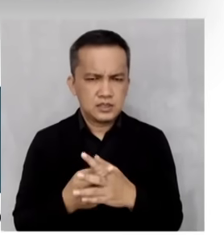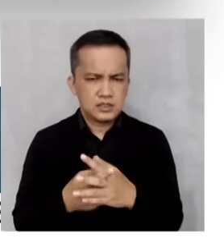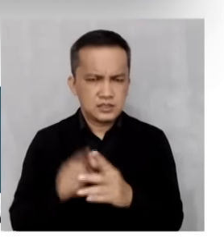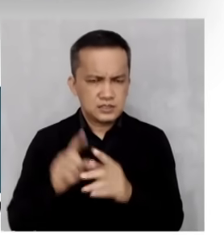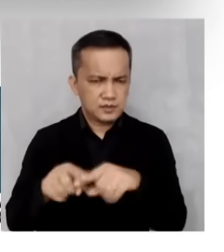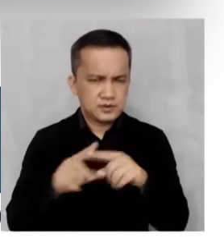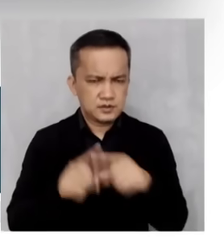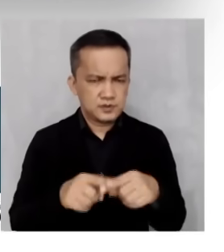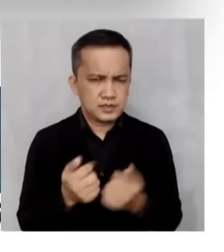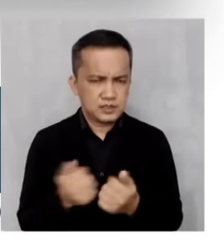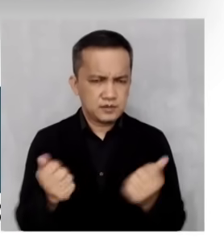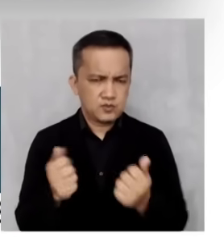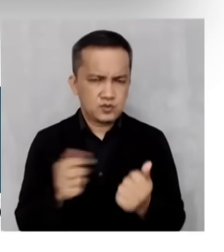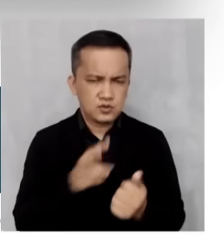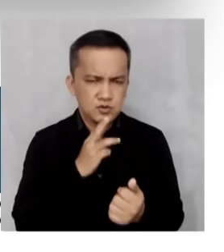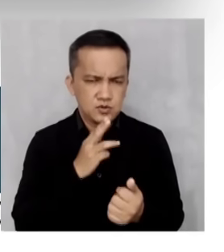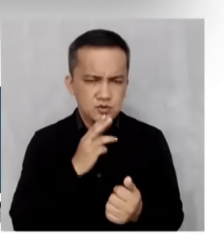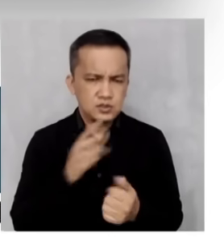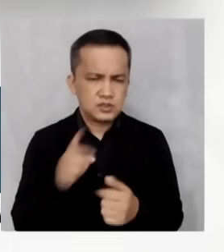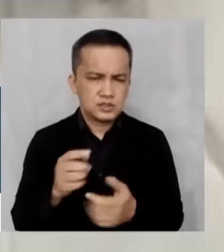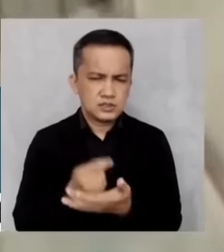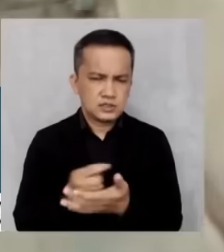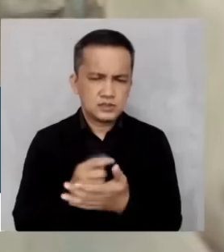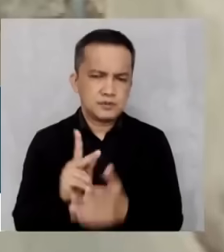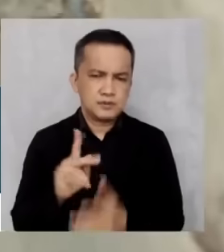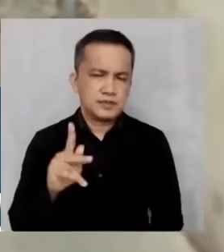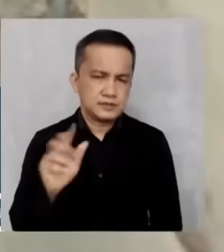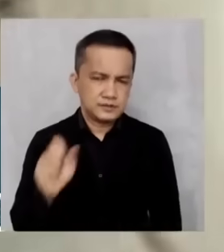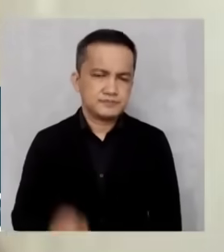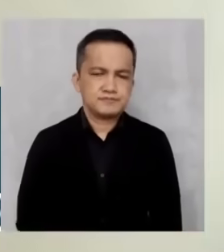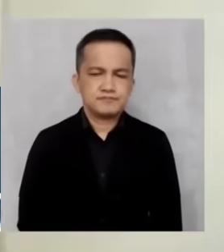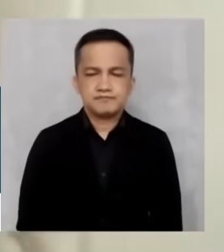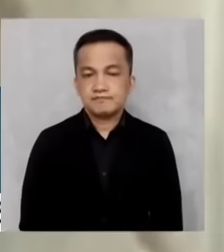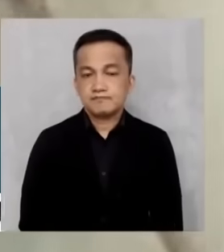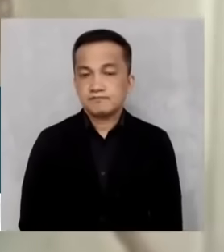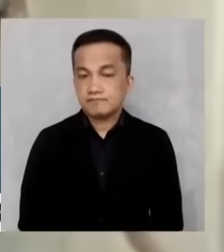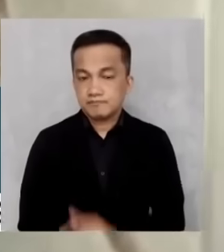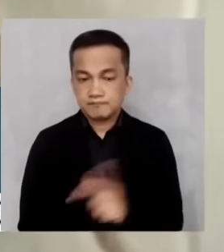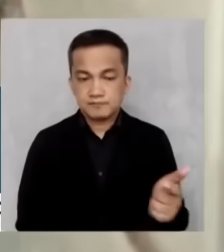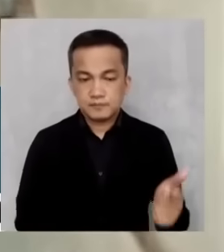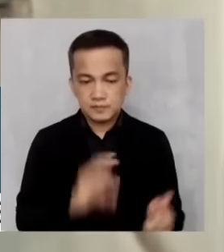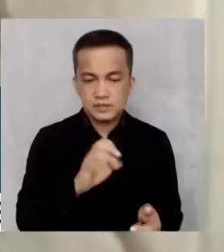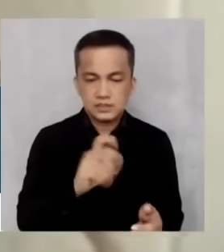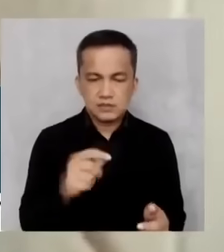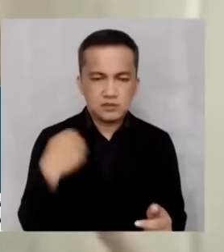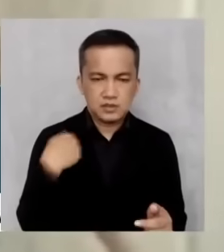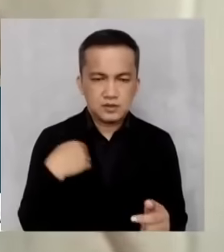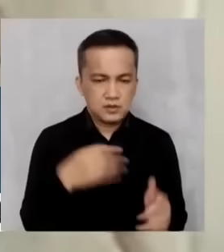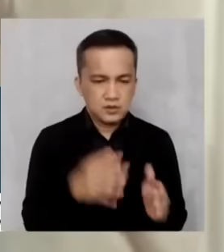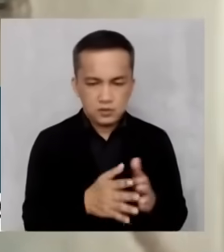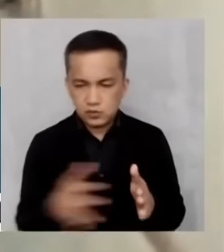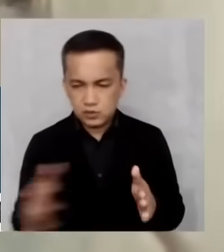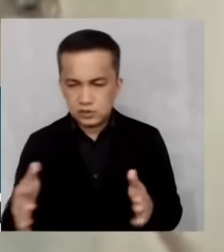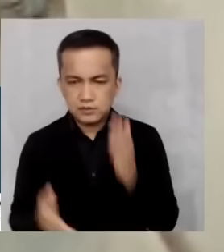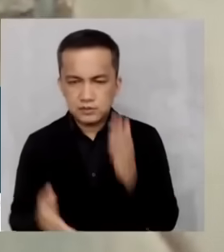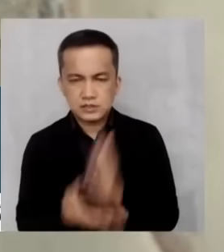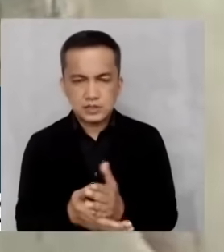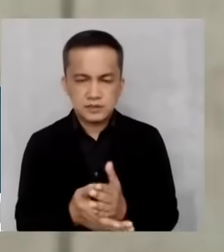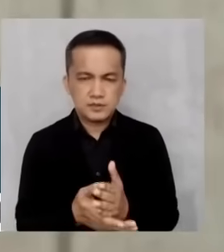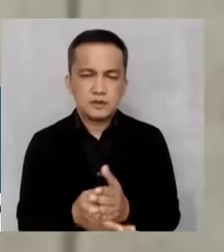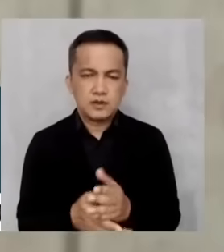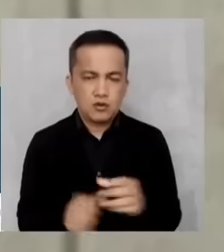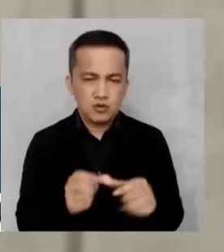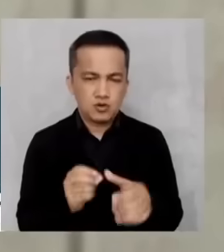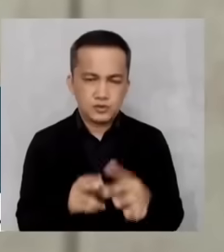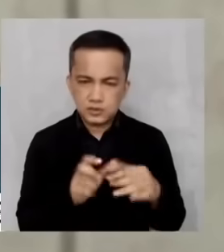on the availability of water in our treatment plants. Maynilad has yet to give a timeline on until when the water service interruptions will last, but